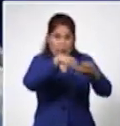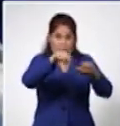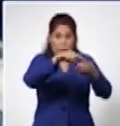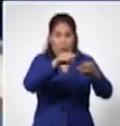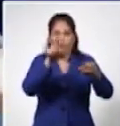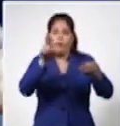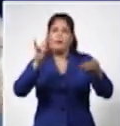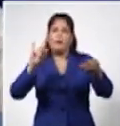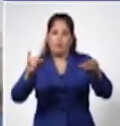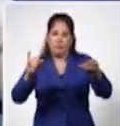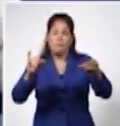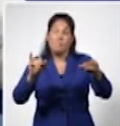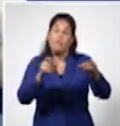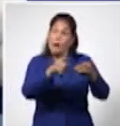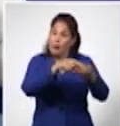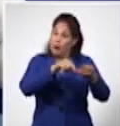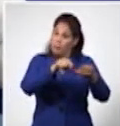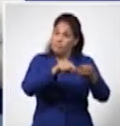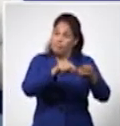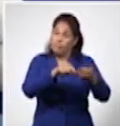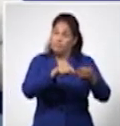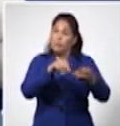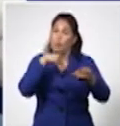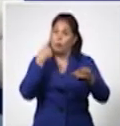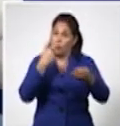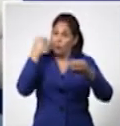trend we've seen in Cuba and worldwide.